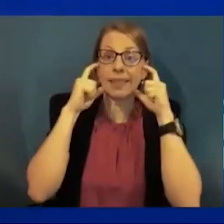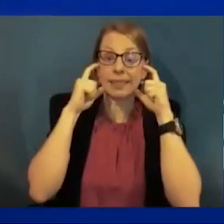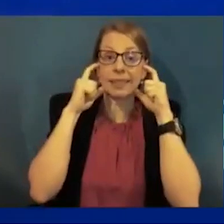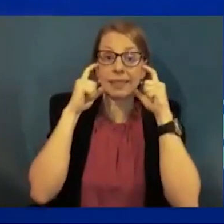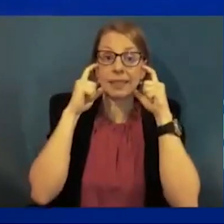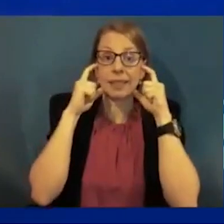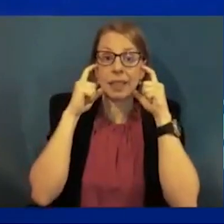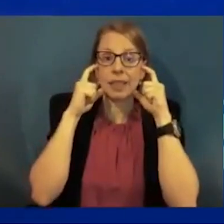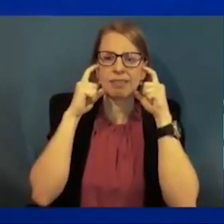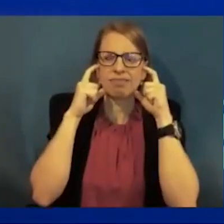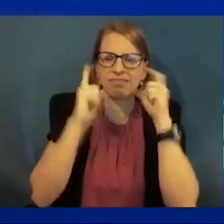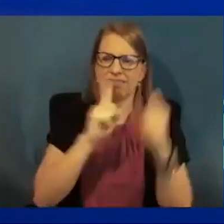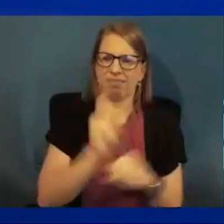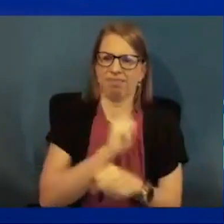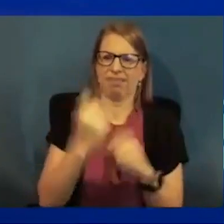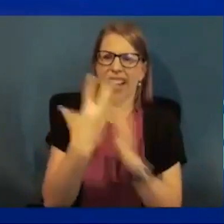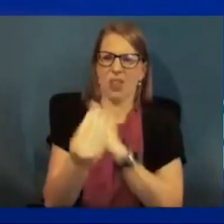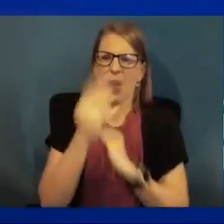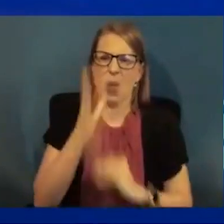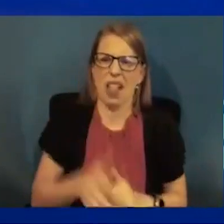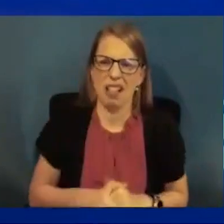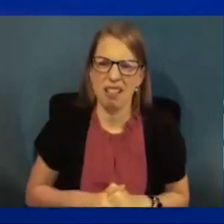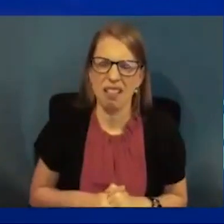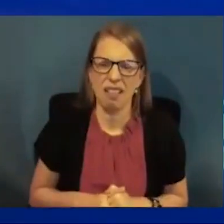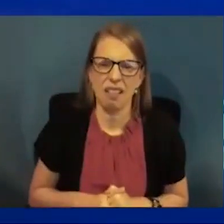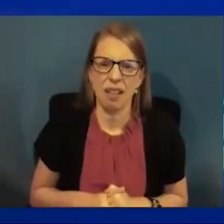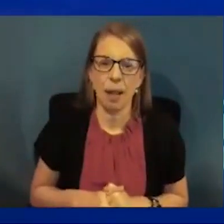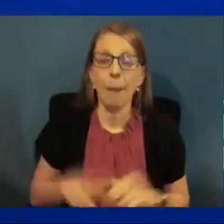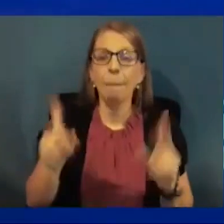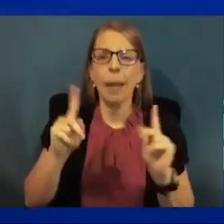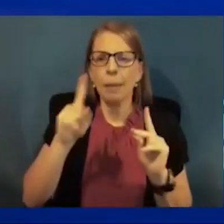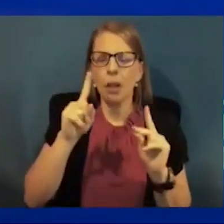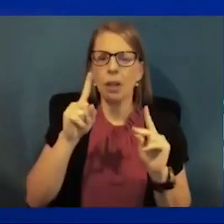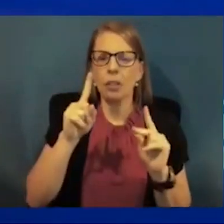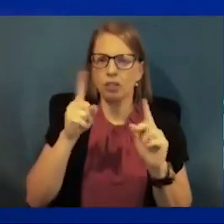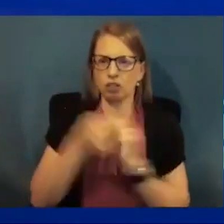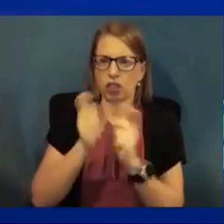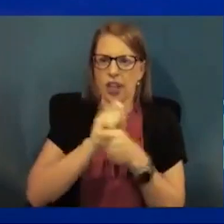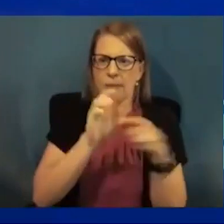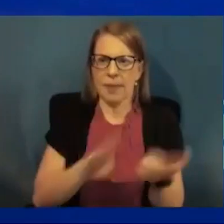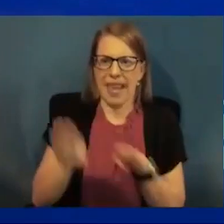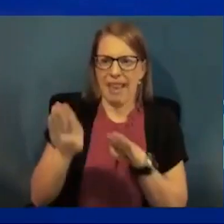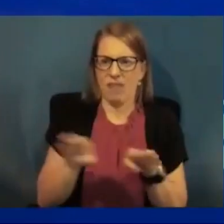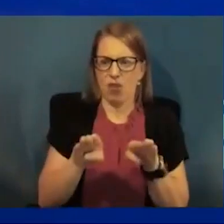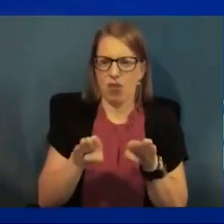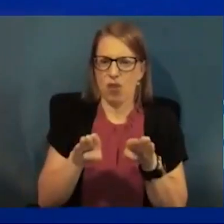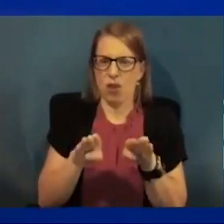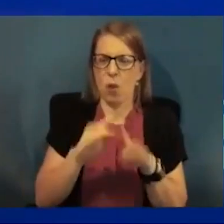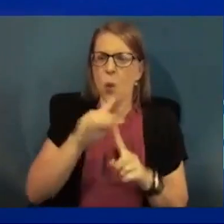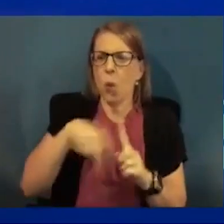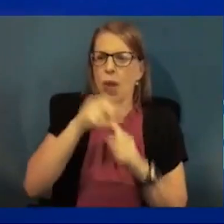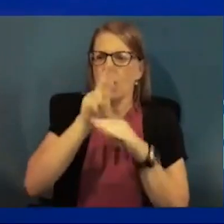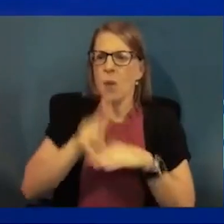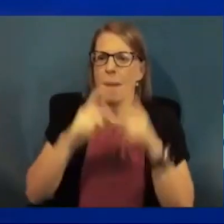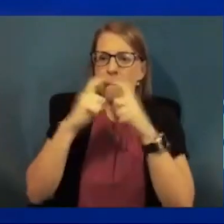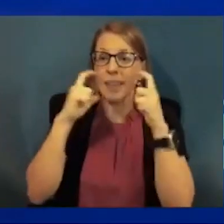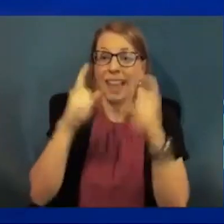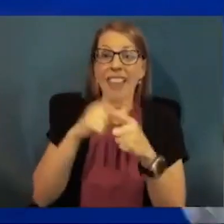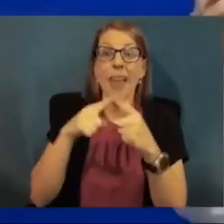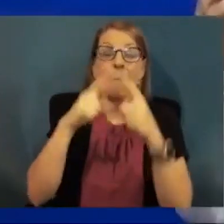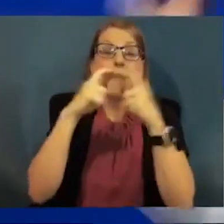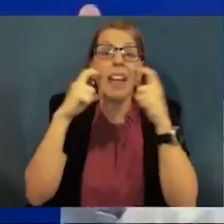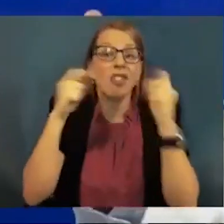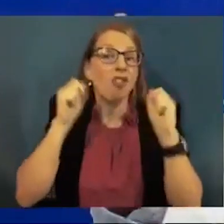going to go outside? Or what? I think people change their behaviors in a lot of ways when they have a mask on. Sure. Then you take the mask off and you're